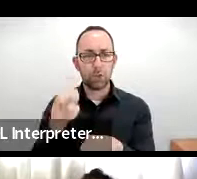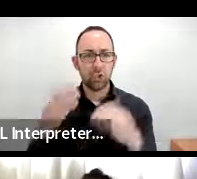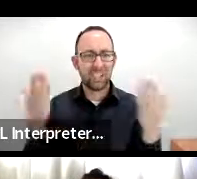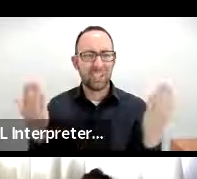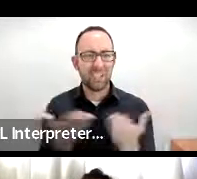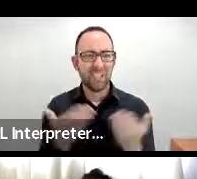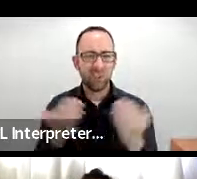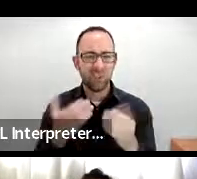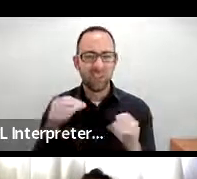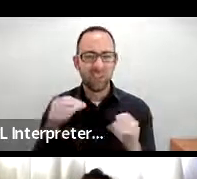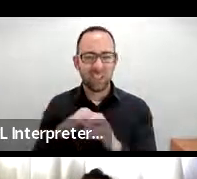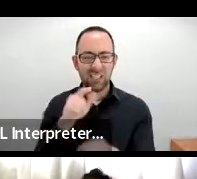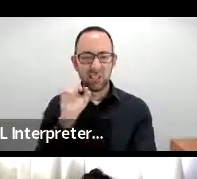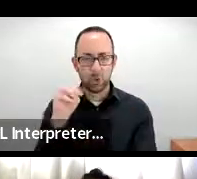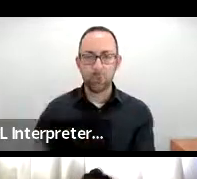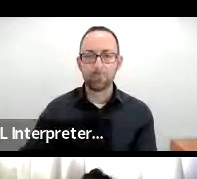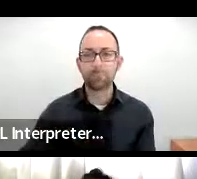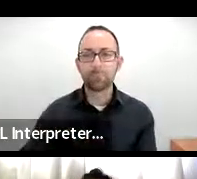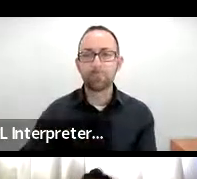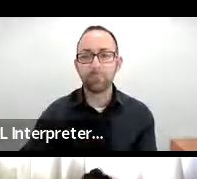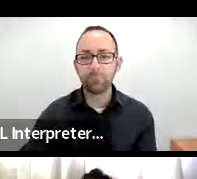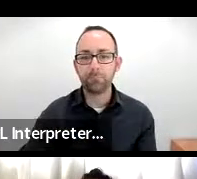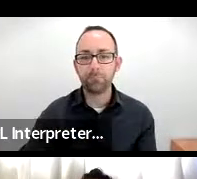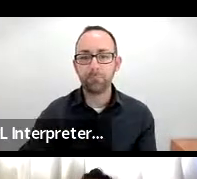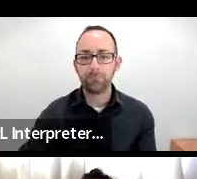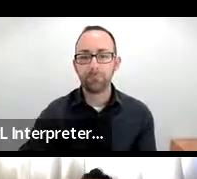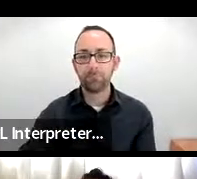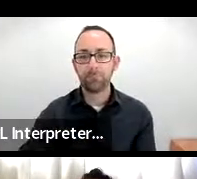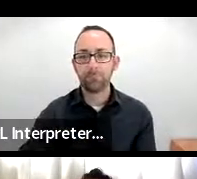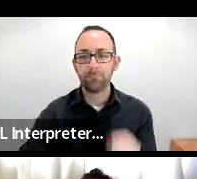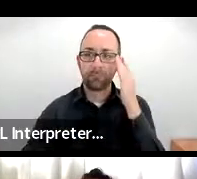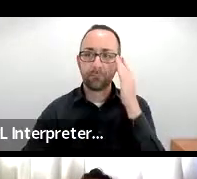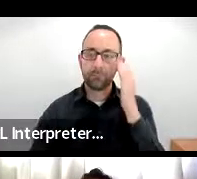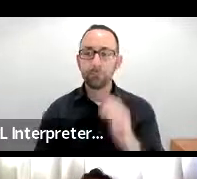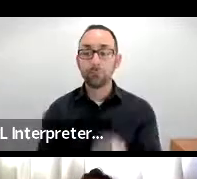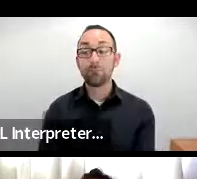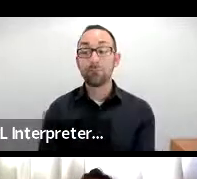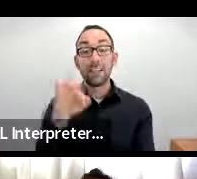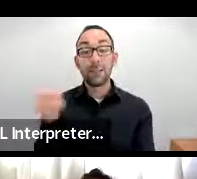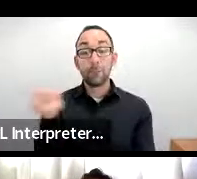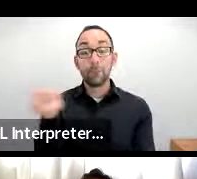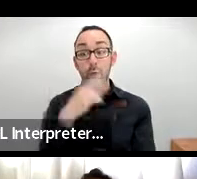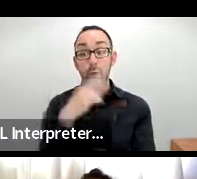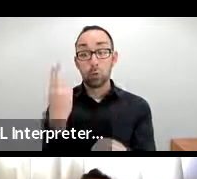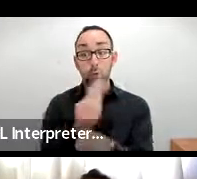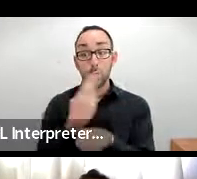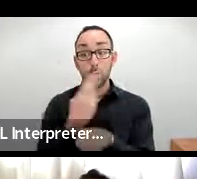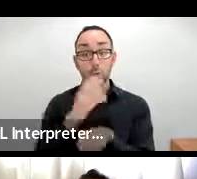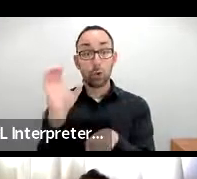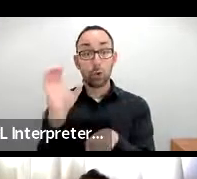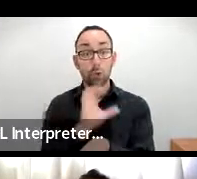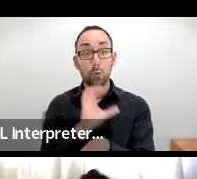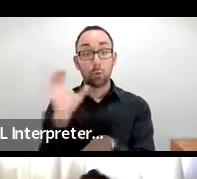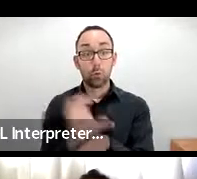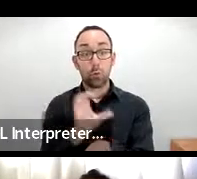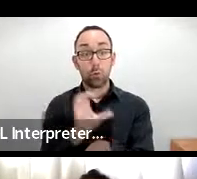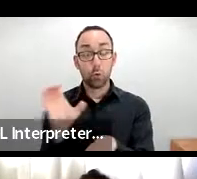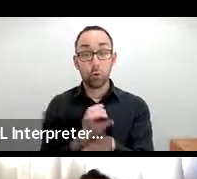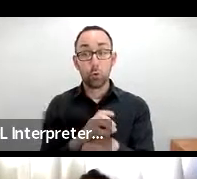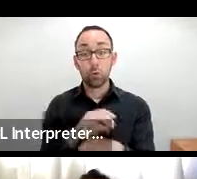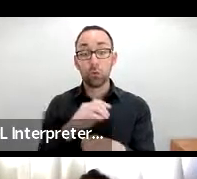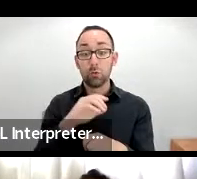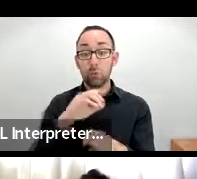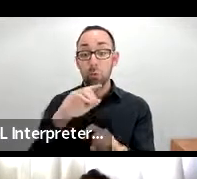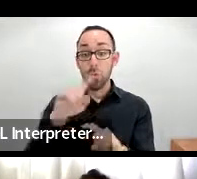algunas instrucciones sobre cómo pueden accesarla. If you're using a computer, once we activate